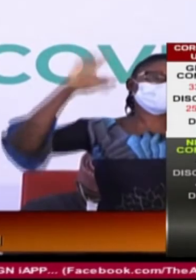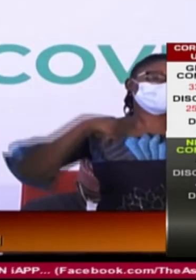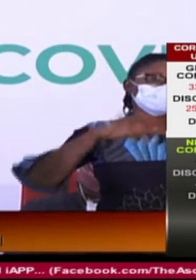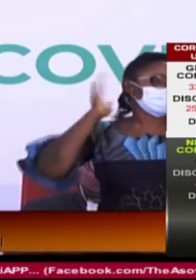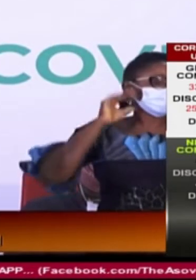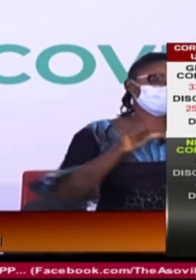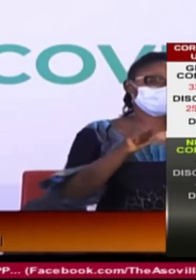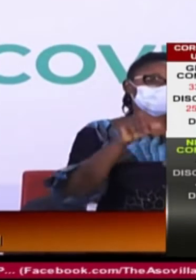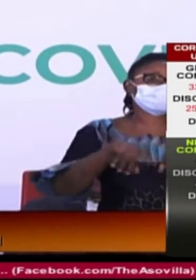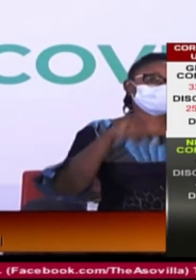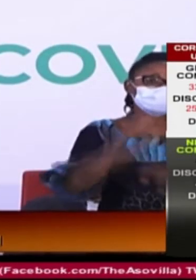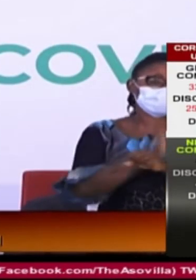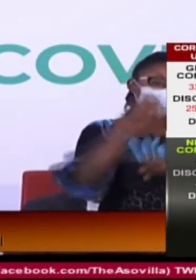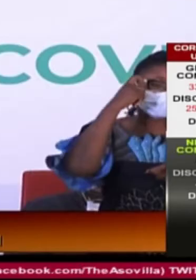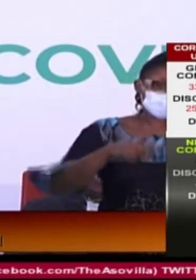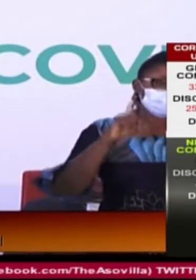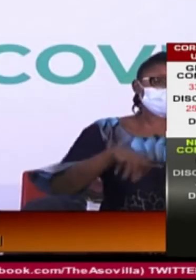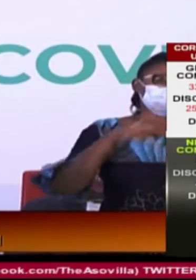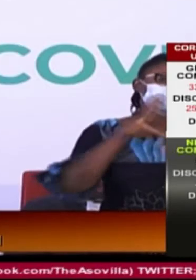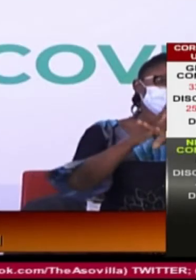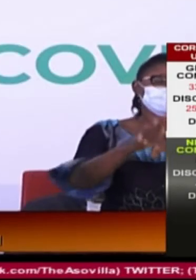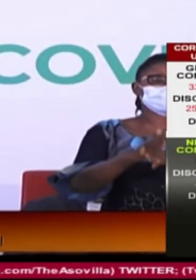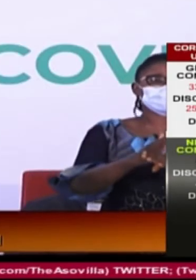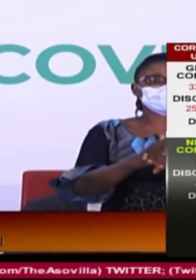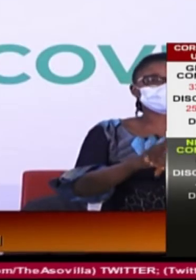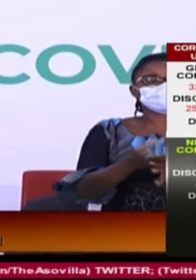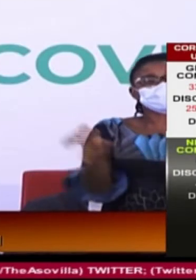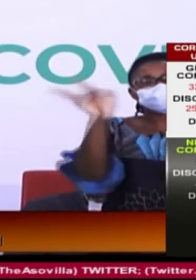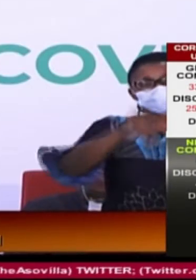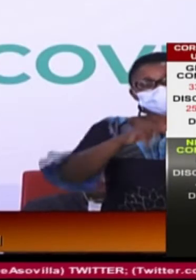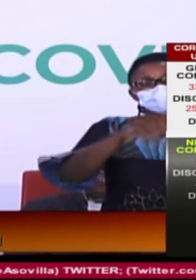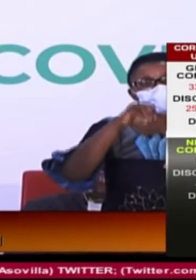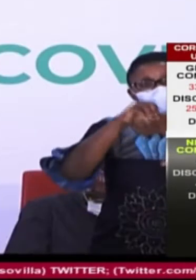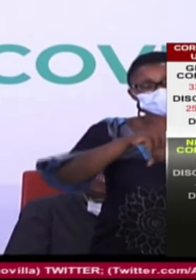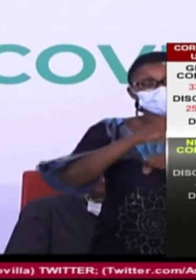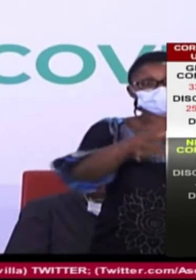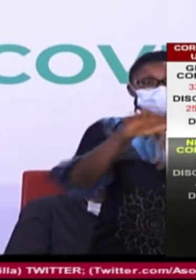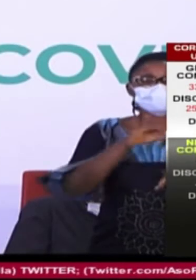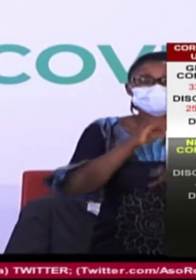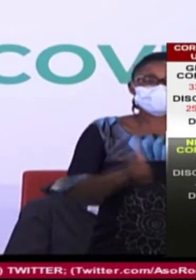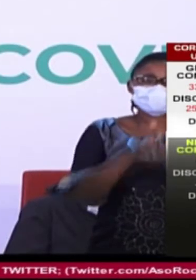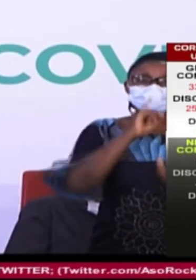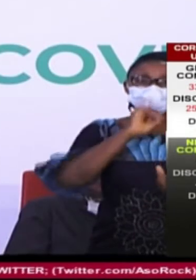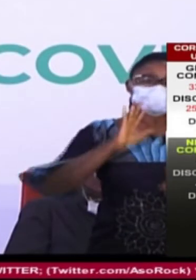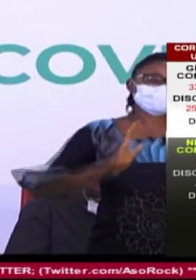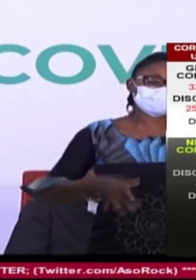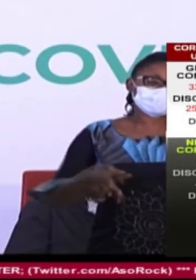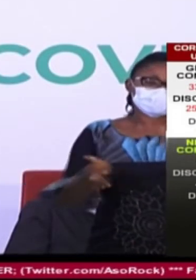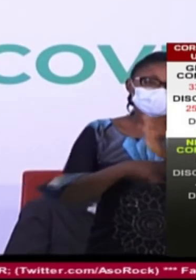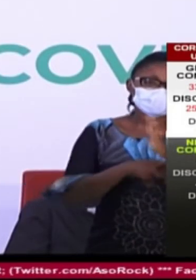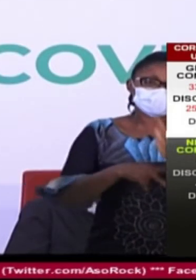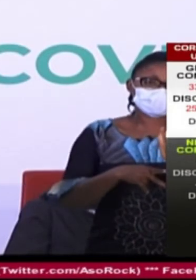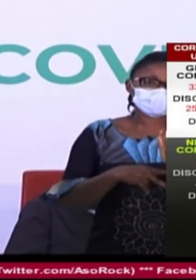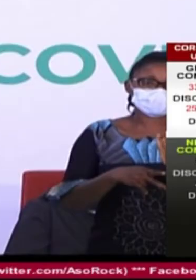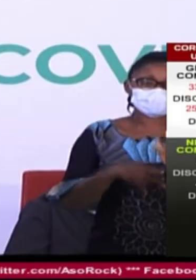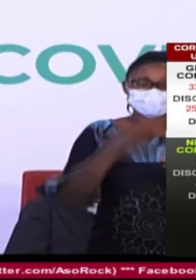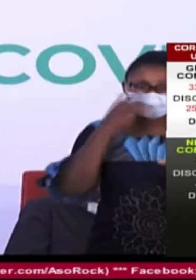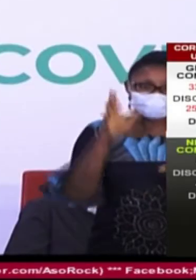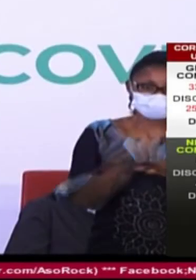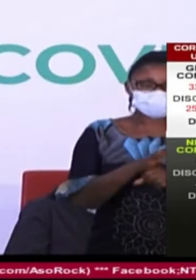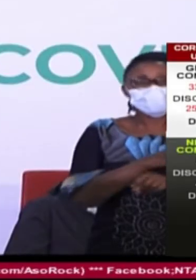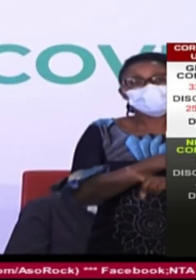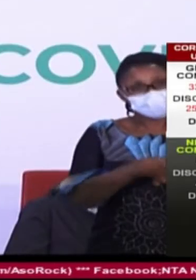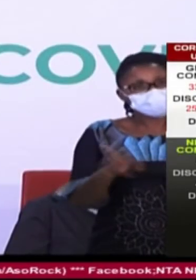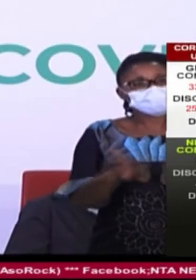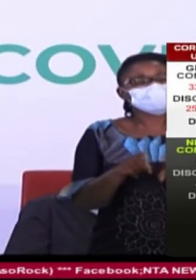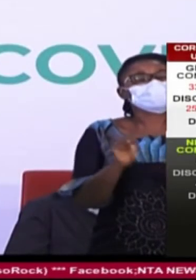to prevent an escalation of cases in Nigeria, which is our primary commitment, but also work with every other person in the industry